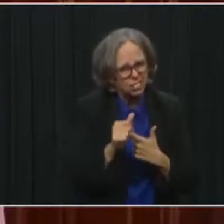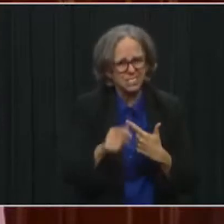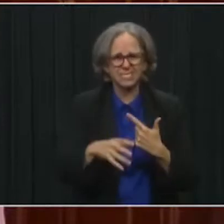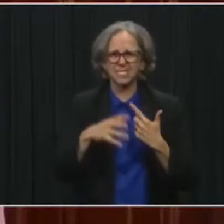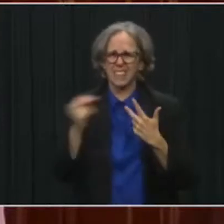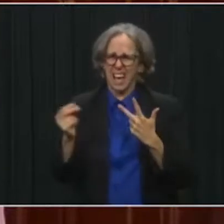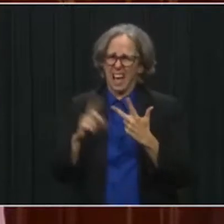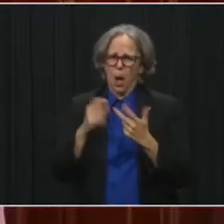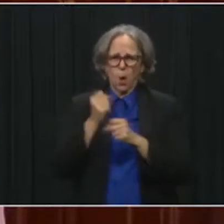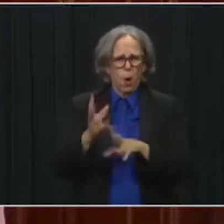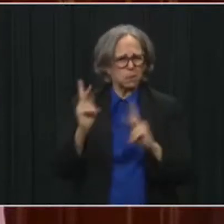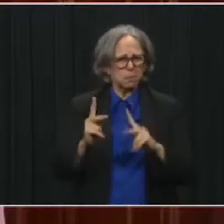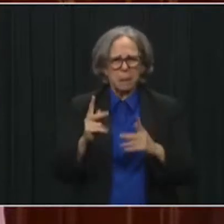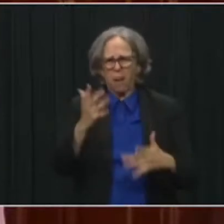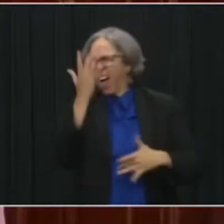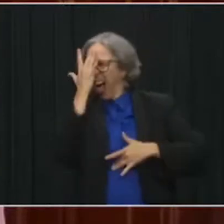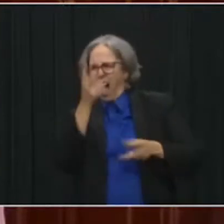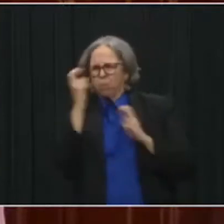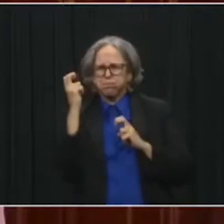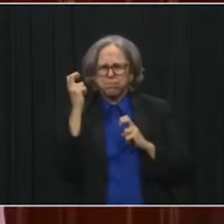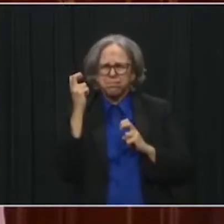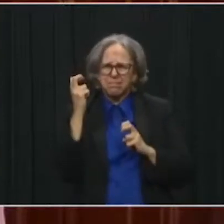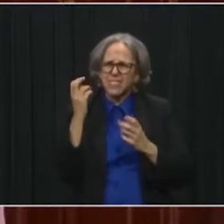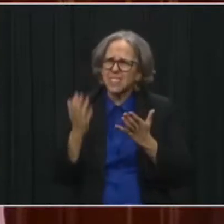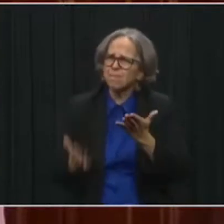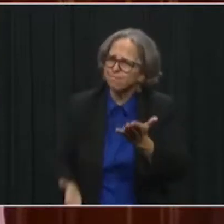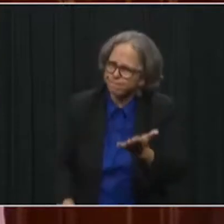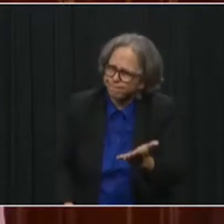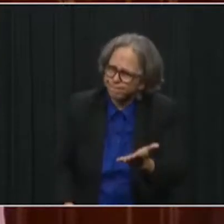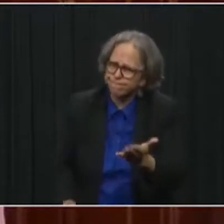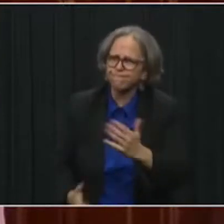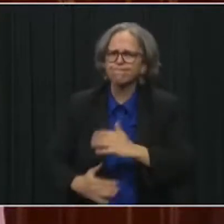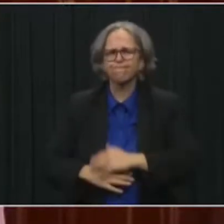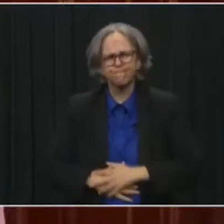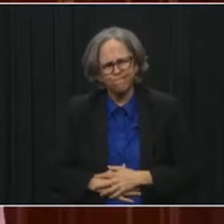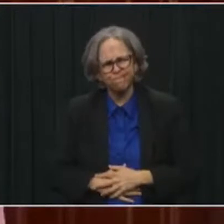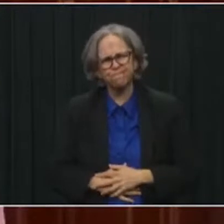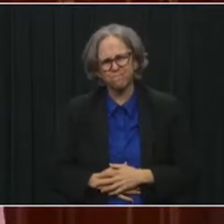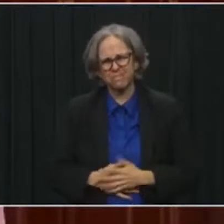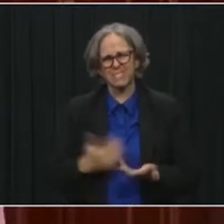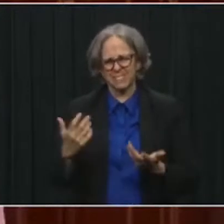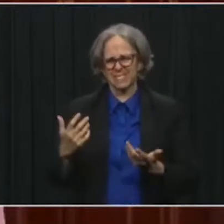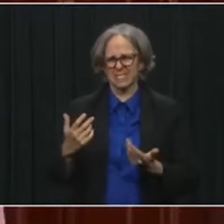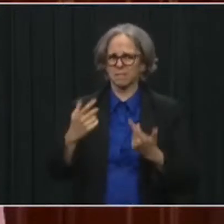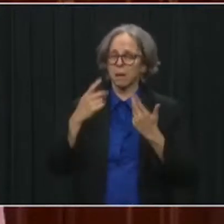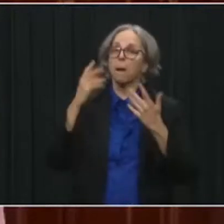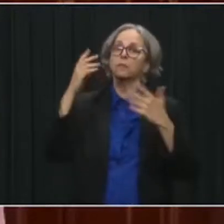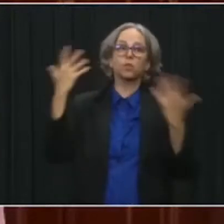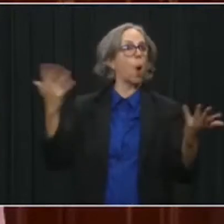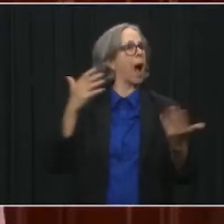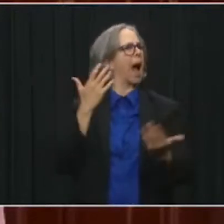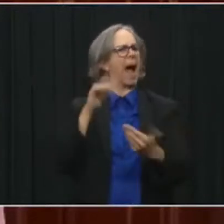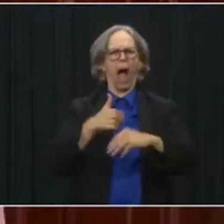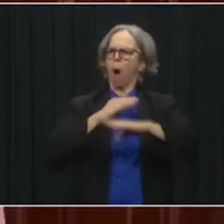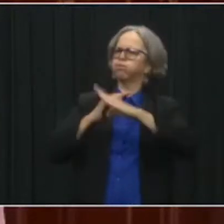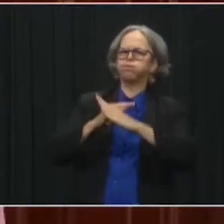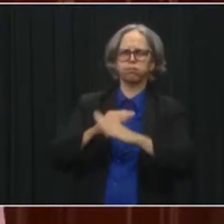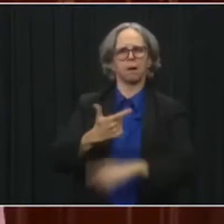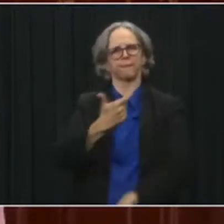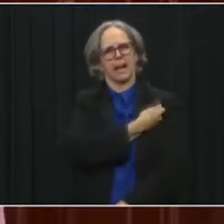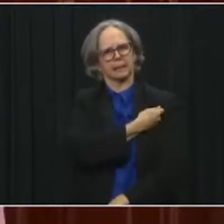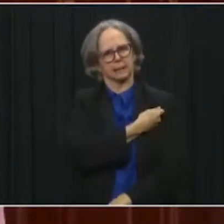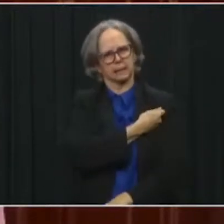quicker, our vaccines remain very effective against this virus. And so I think the governor